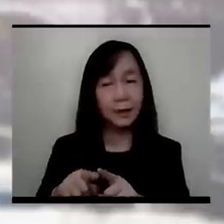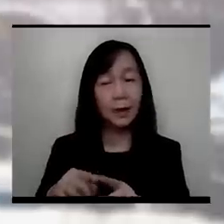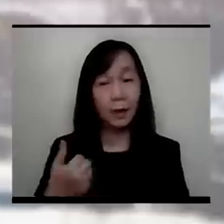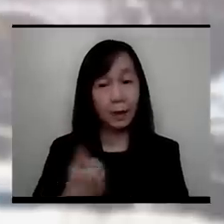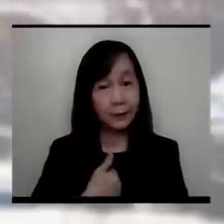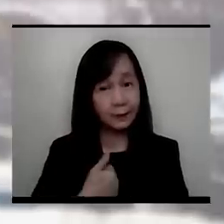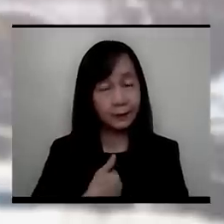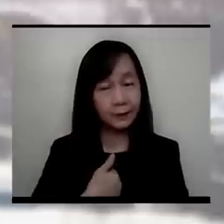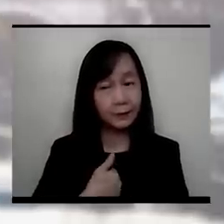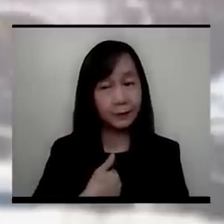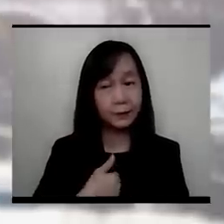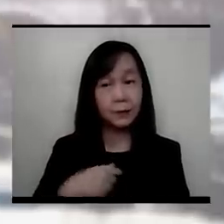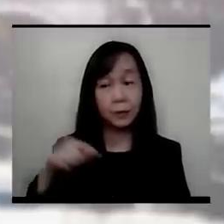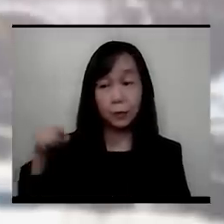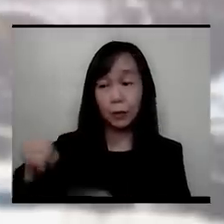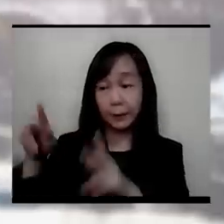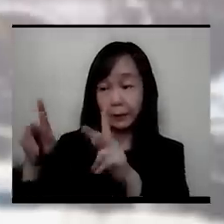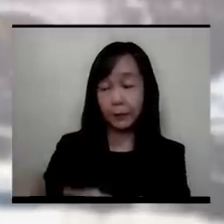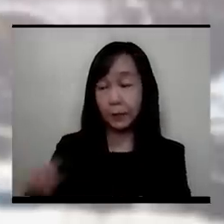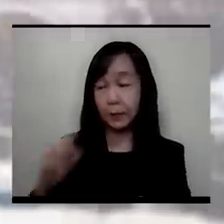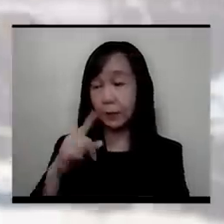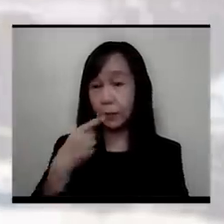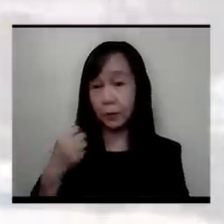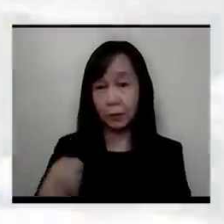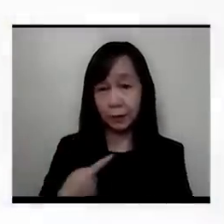Sa taong nakasakit sa akin